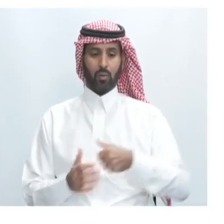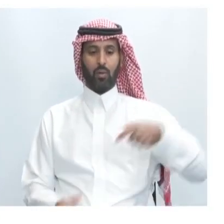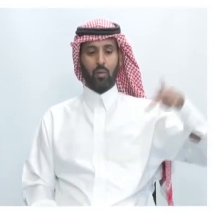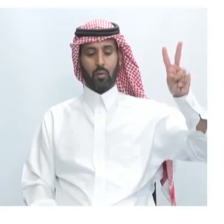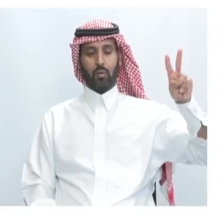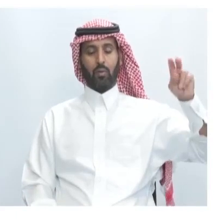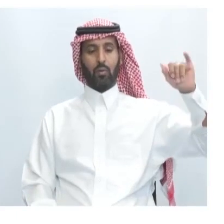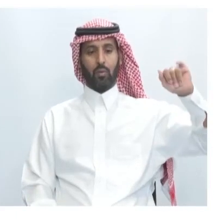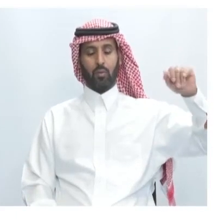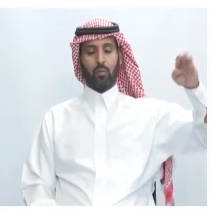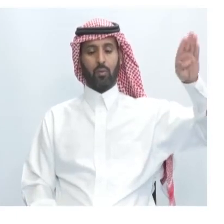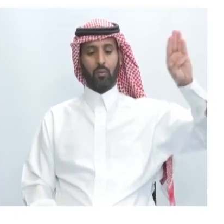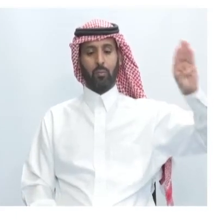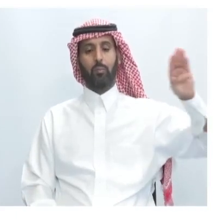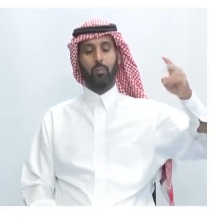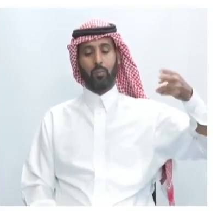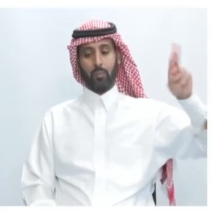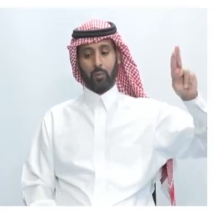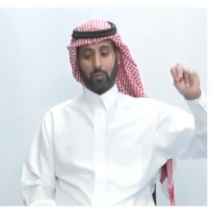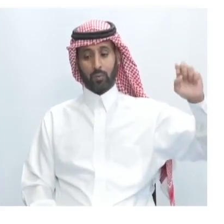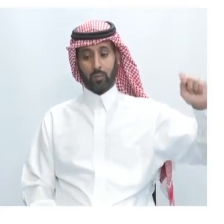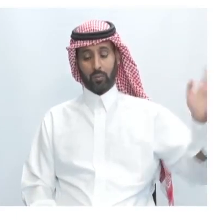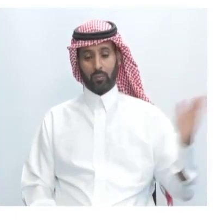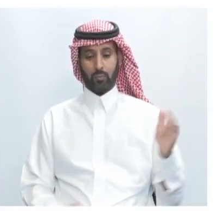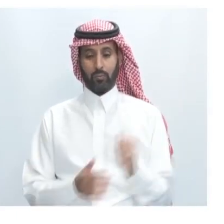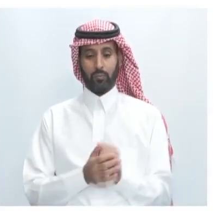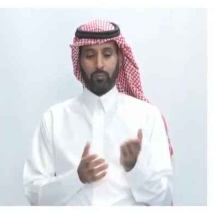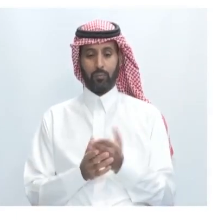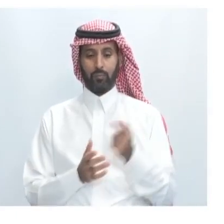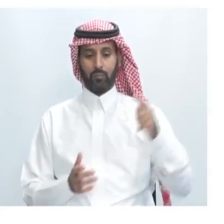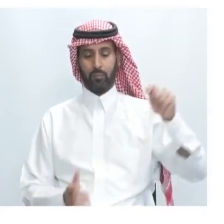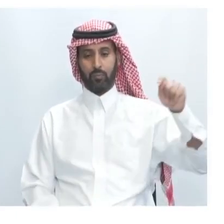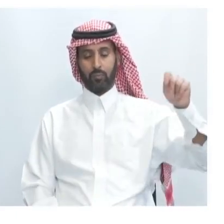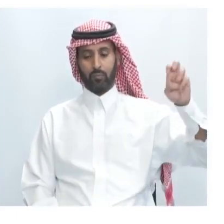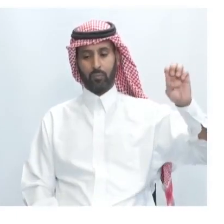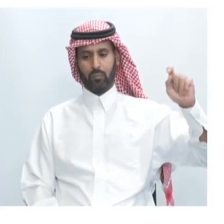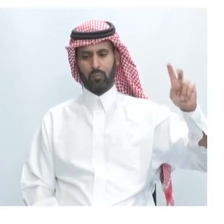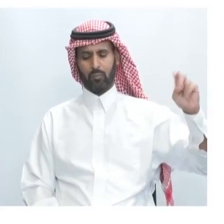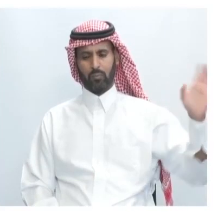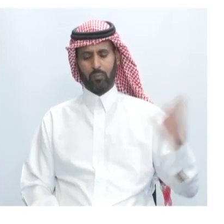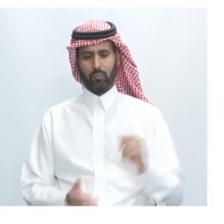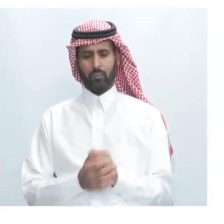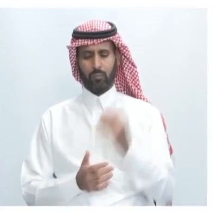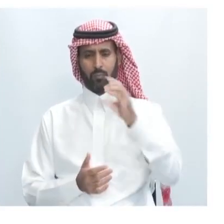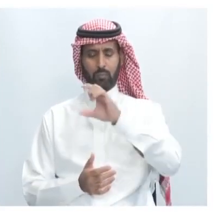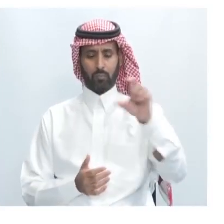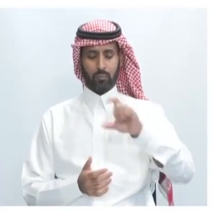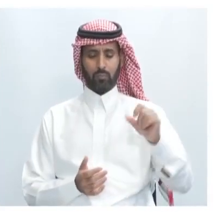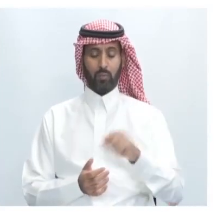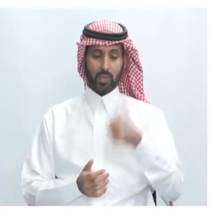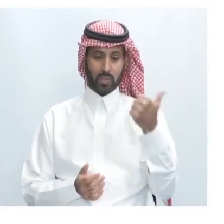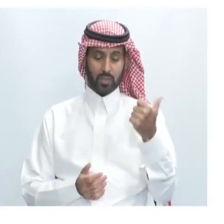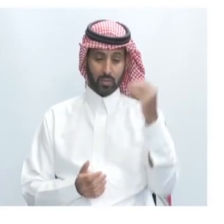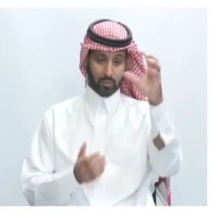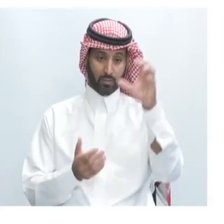vibrant, tendency, associate, tranquility, mourning, and represents. As we see here, we have